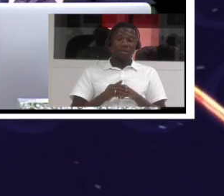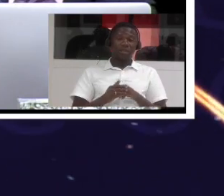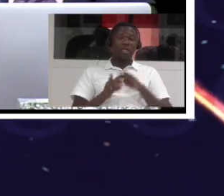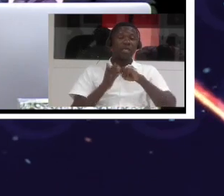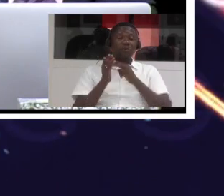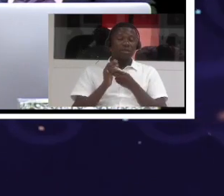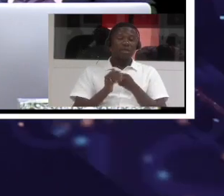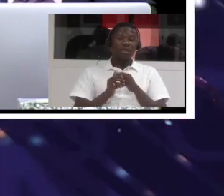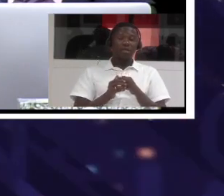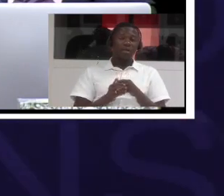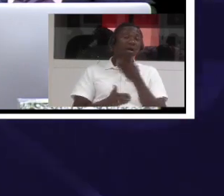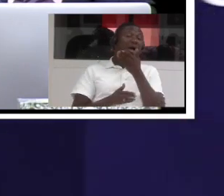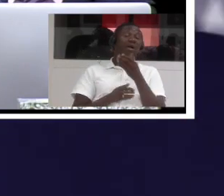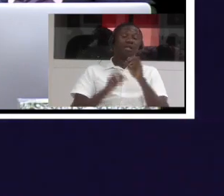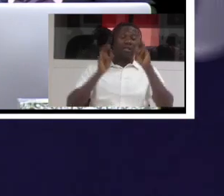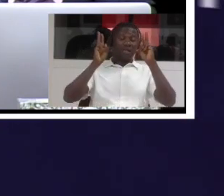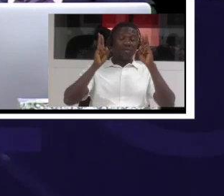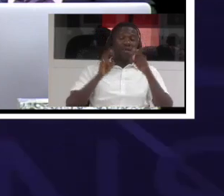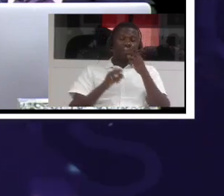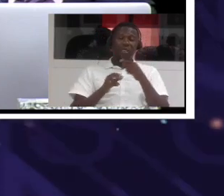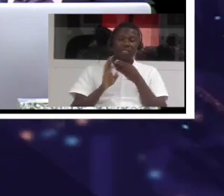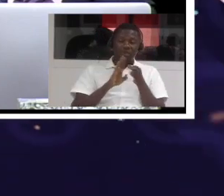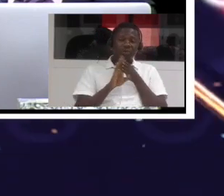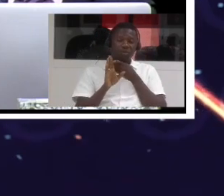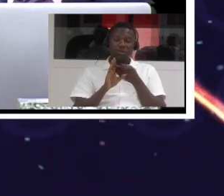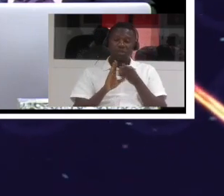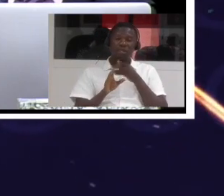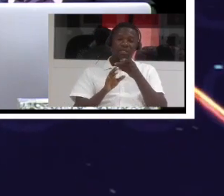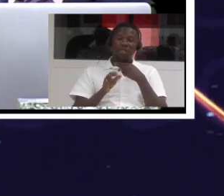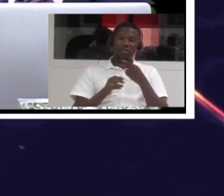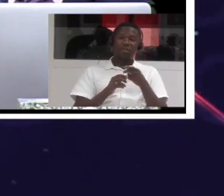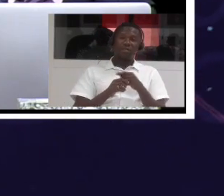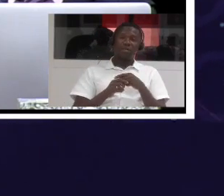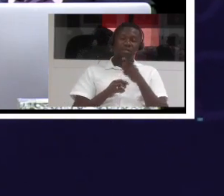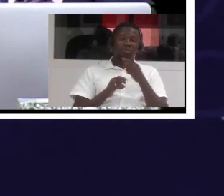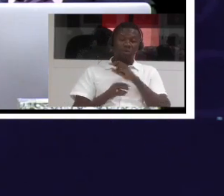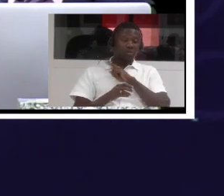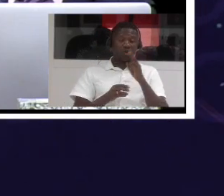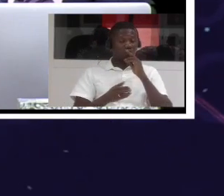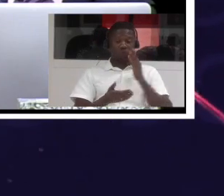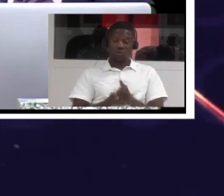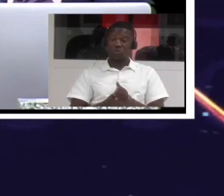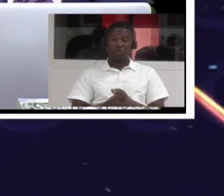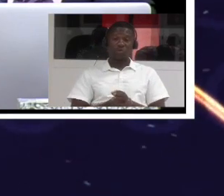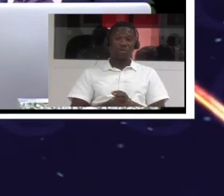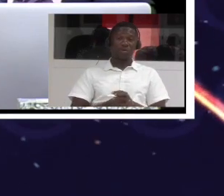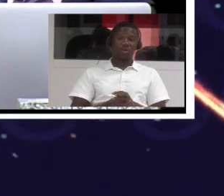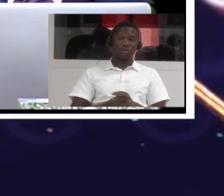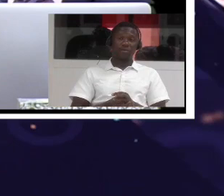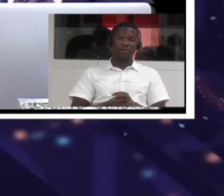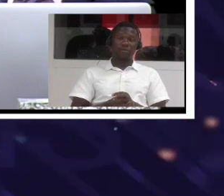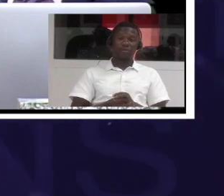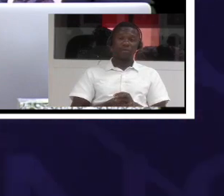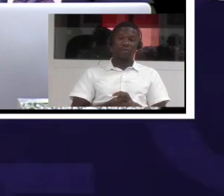negotiated the deal to release rebels from Casamas was in fact not true. He merely received